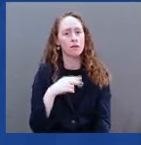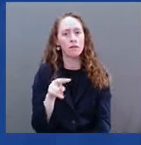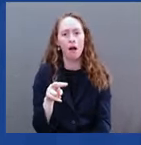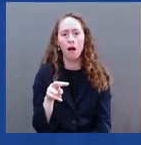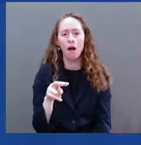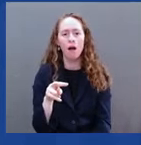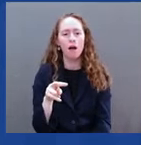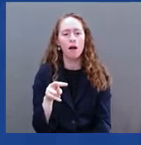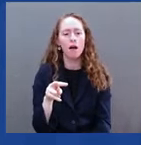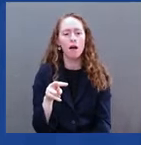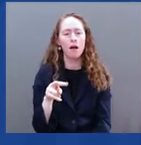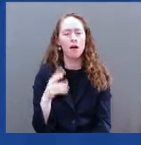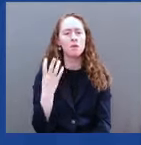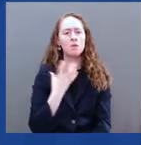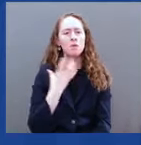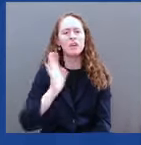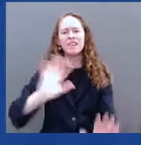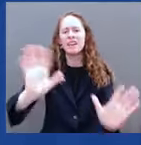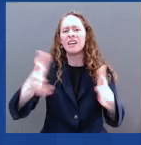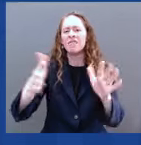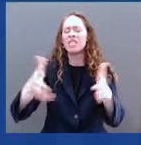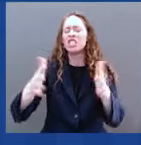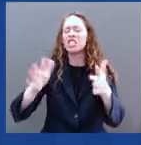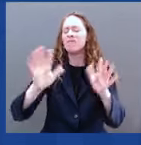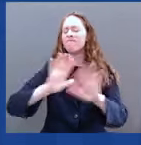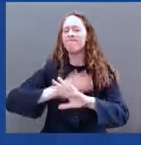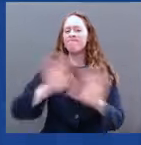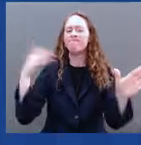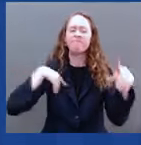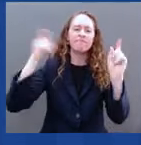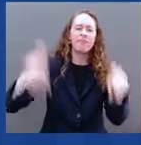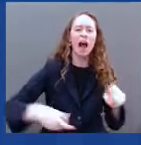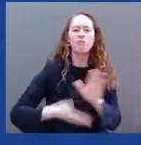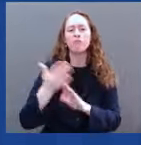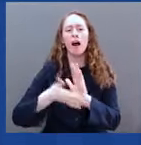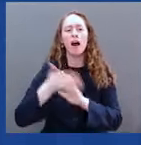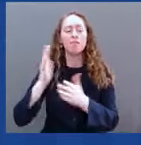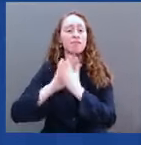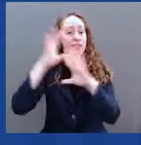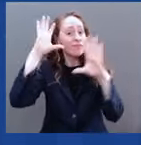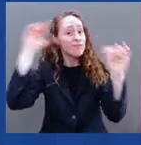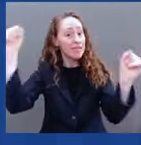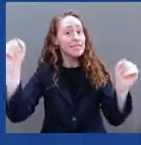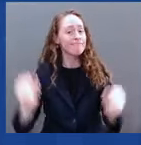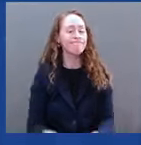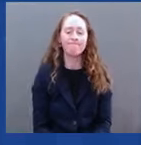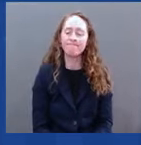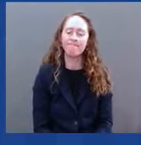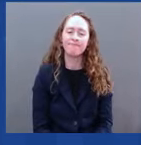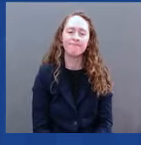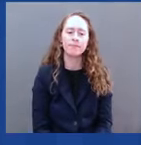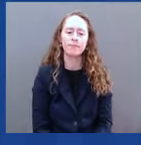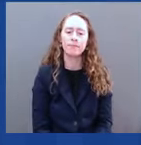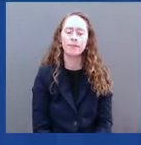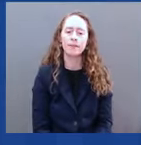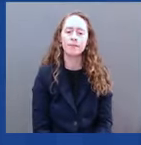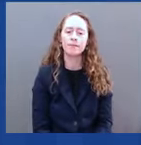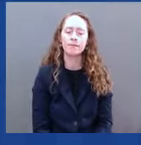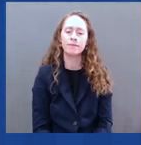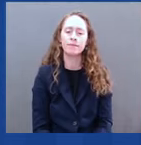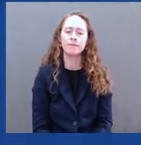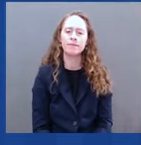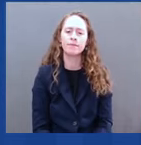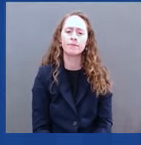look at me favorably or unfavorably, acknowledges, I made a determination. Nothing is worth No